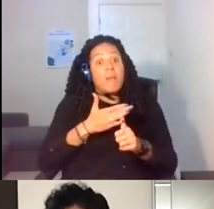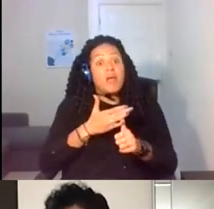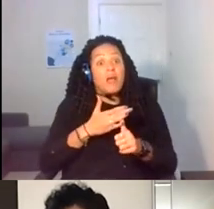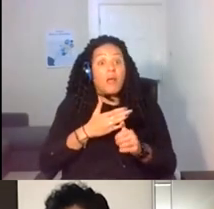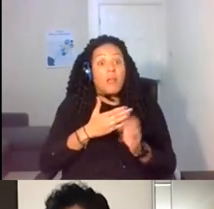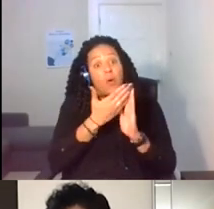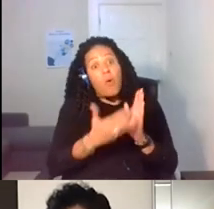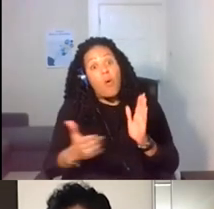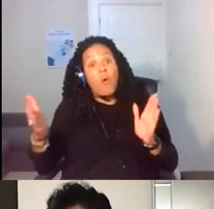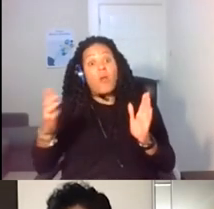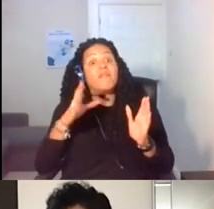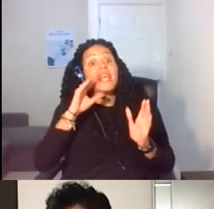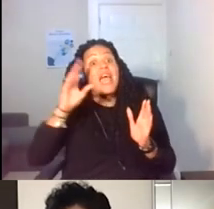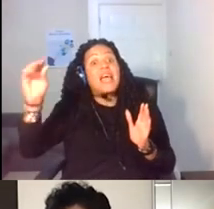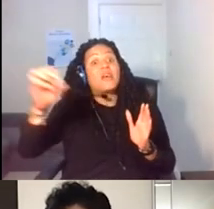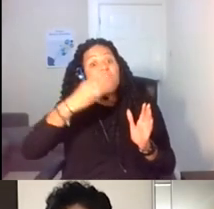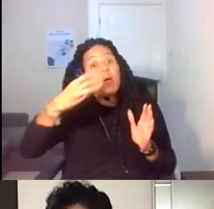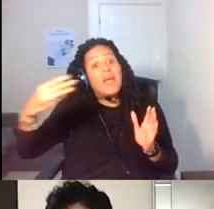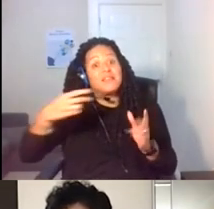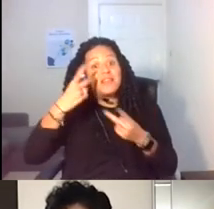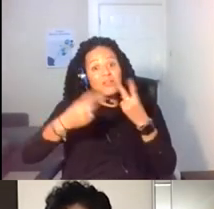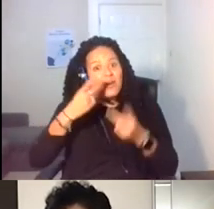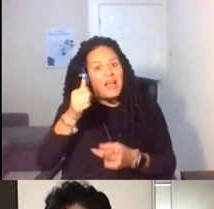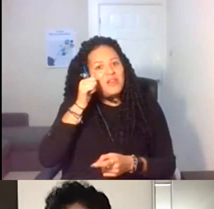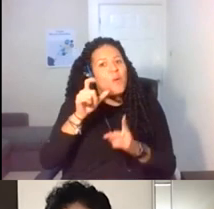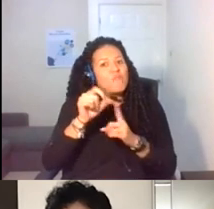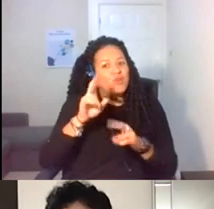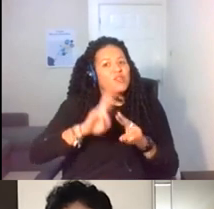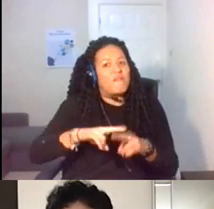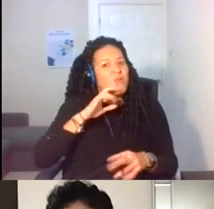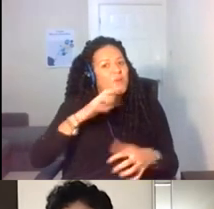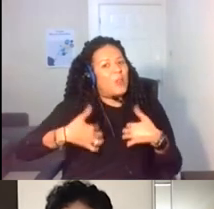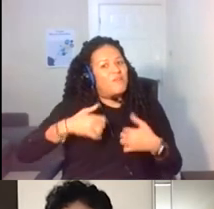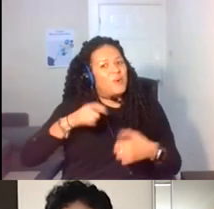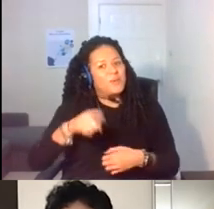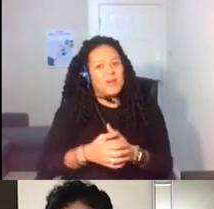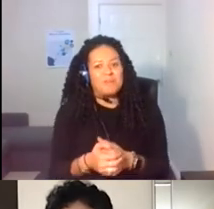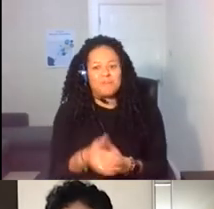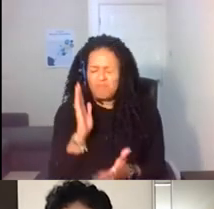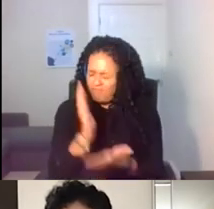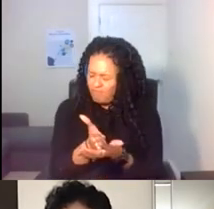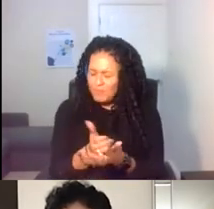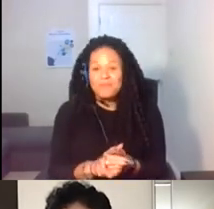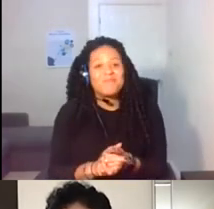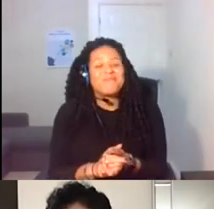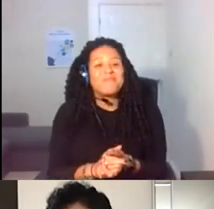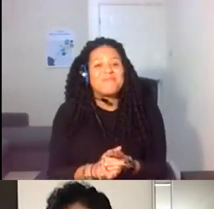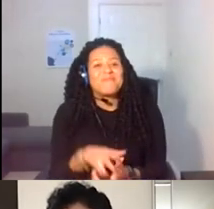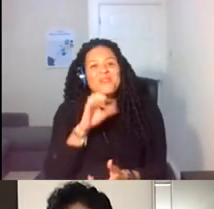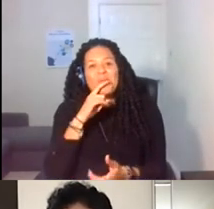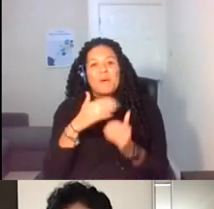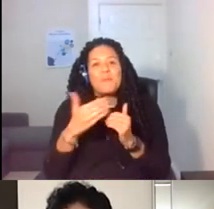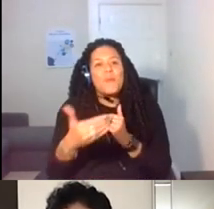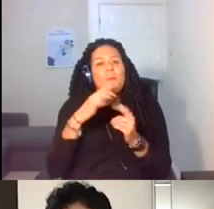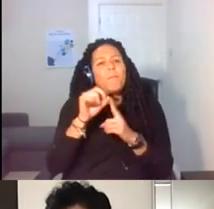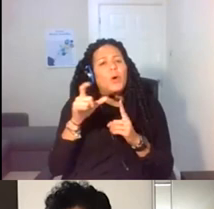of the Echoes from Essex song, which I know Dr. Patricia Faro is looking forward to. Absolutely. There will be more podcasts and